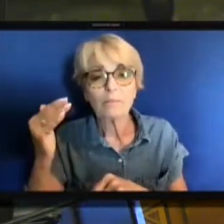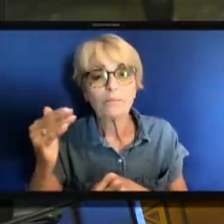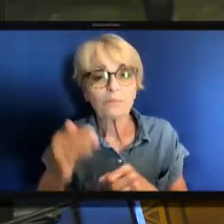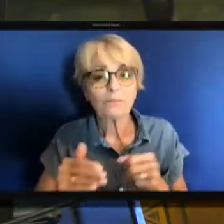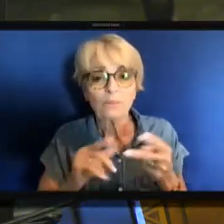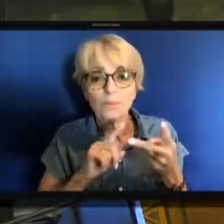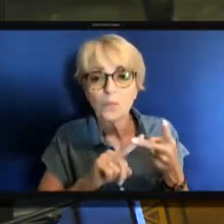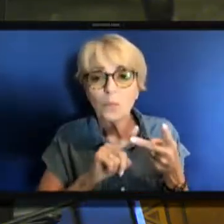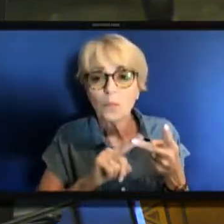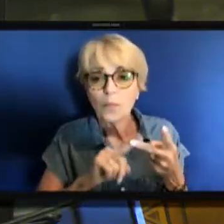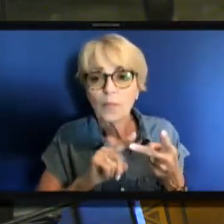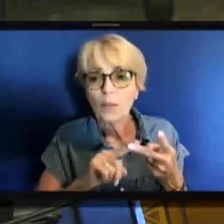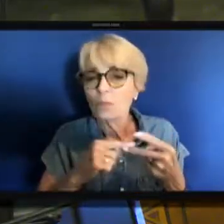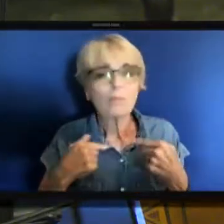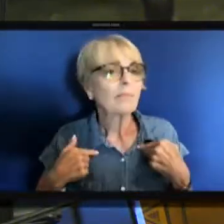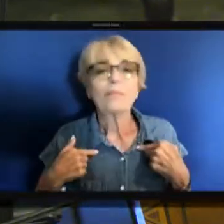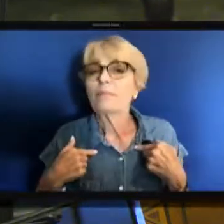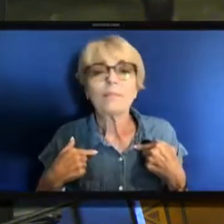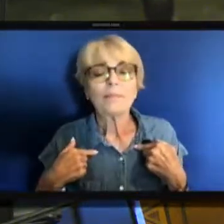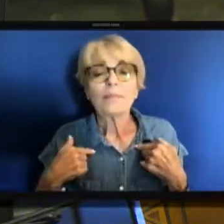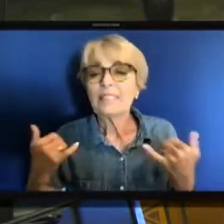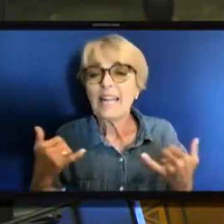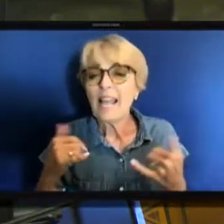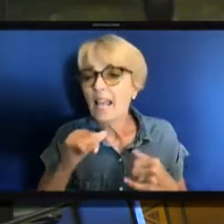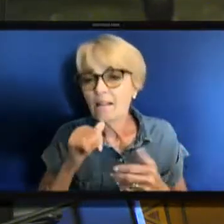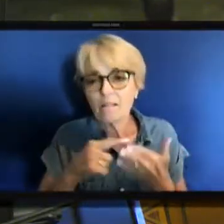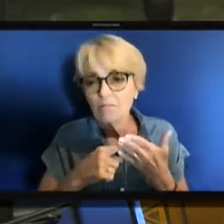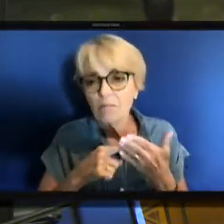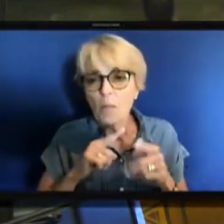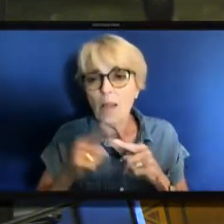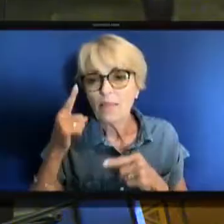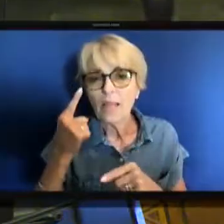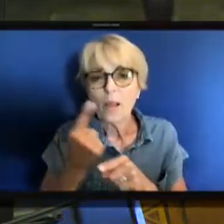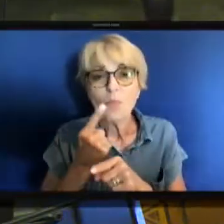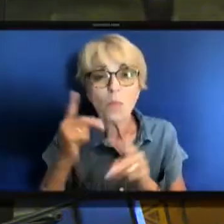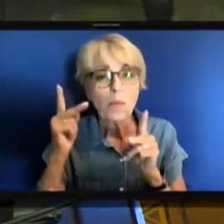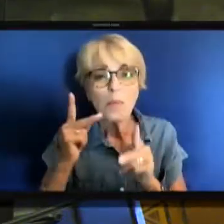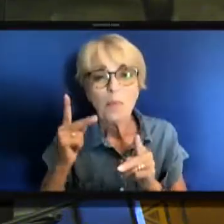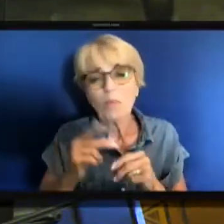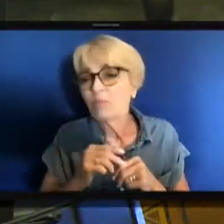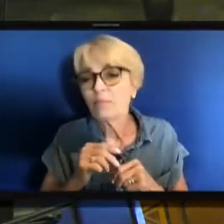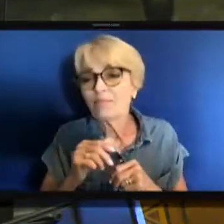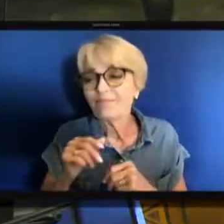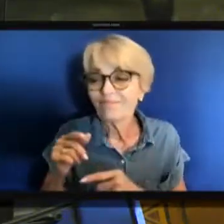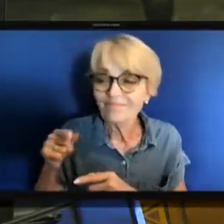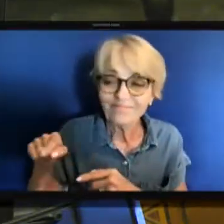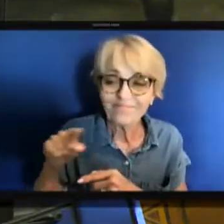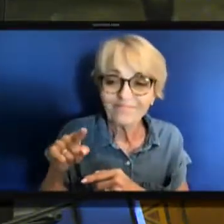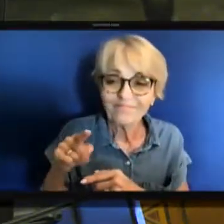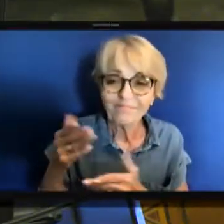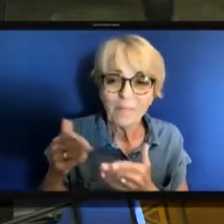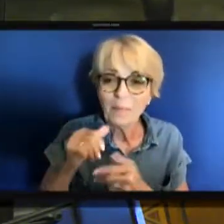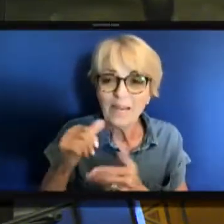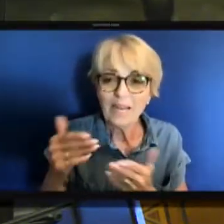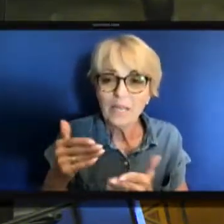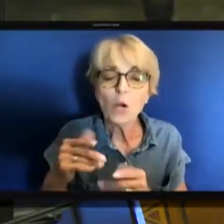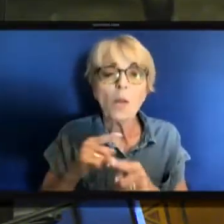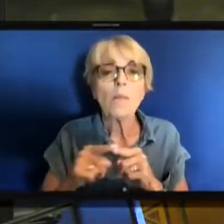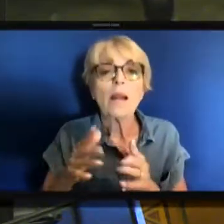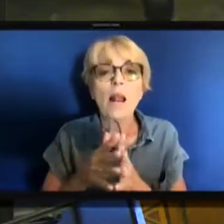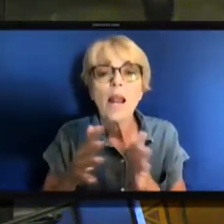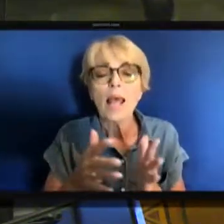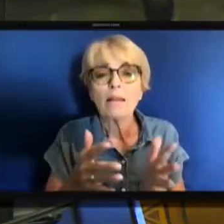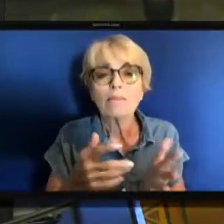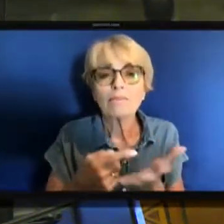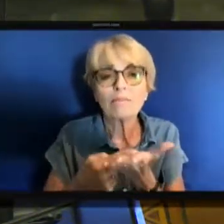and we didn't go into this today, and I think the appropriate people aren't necessarily here, but there has been a lot of conversation around